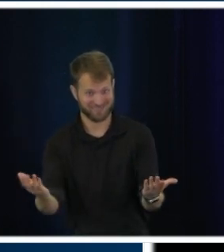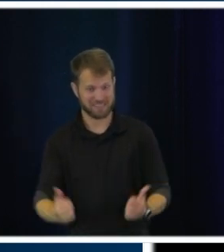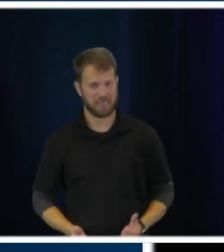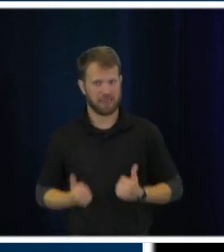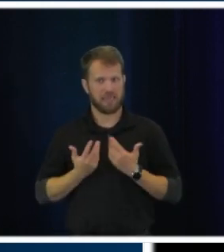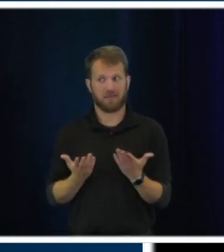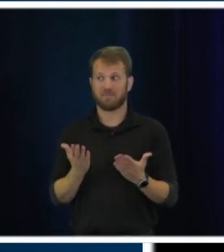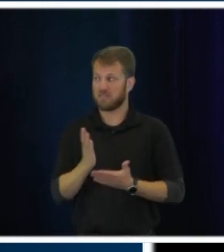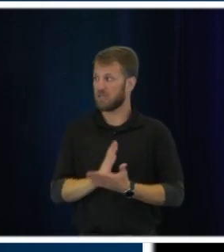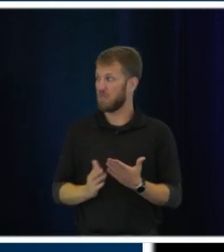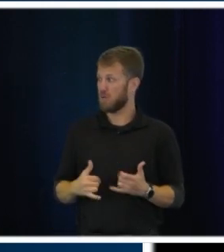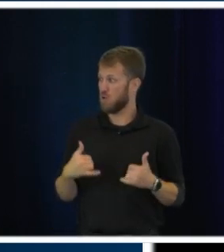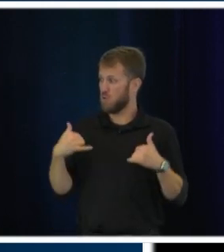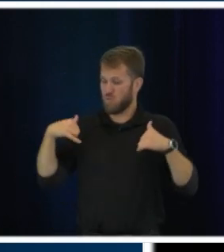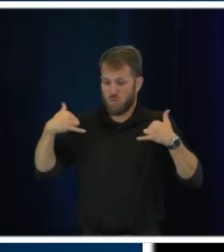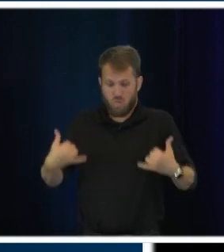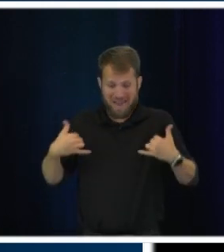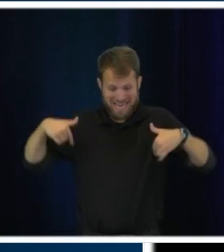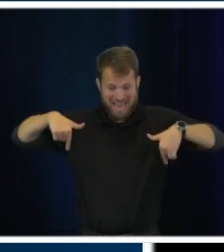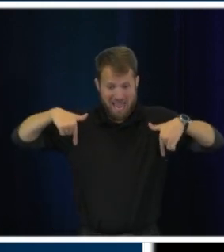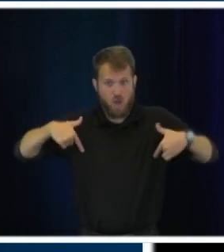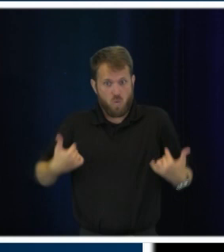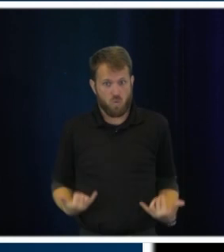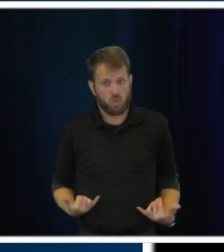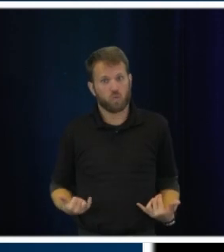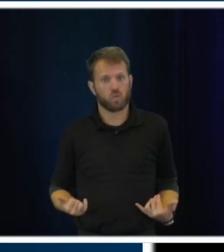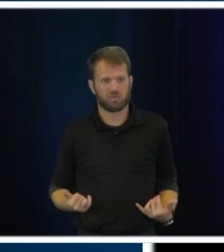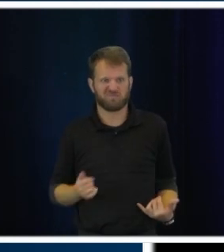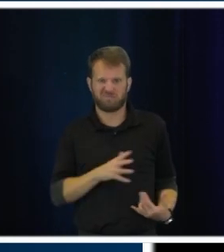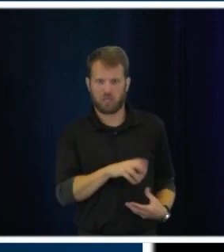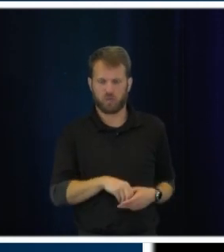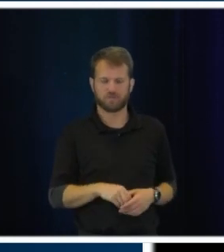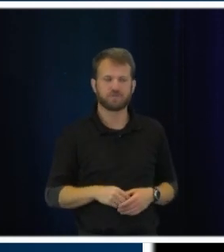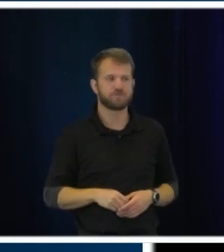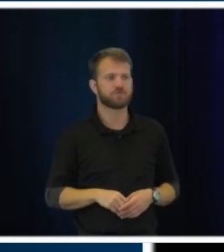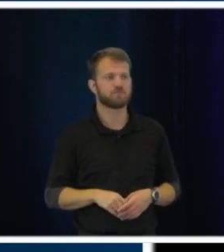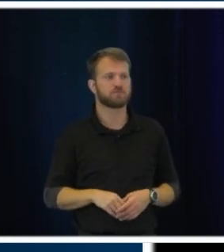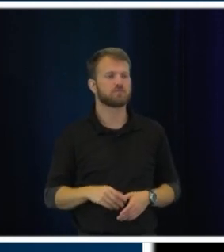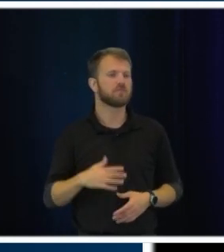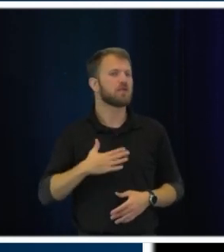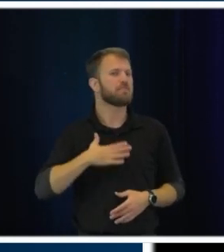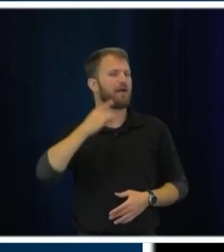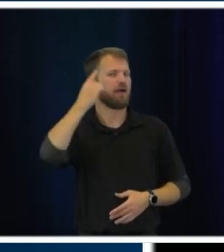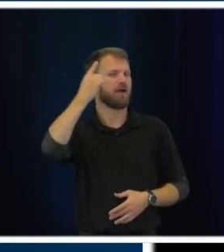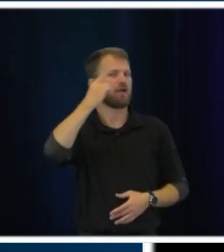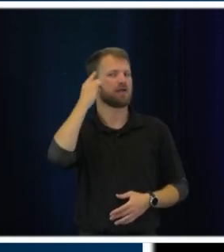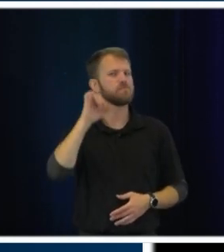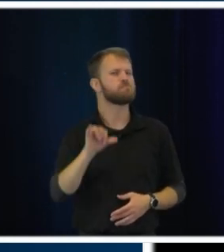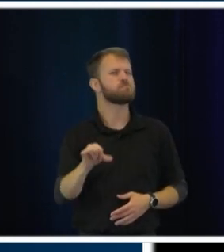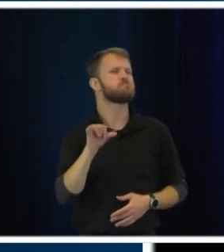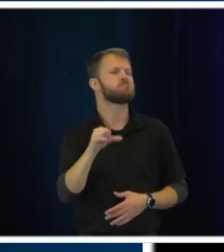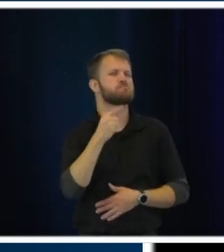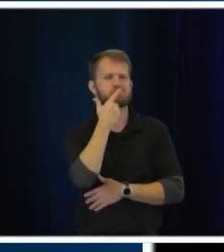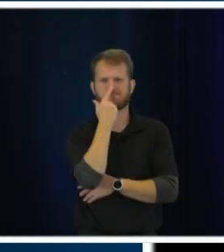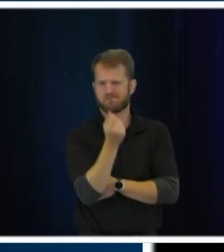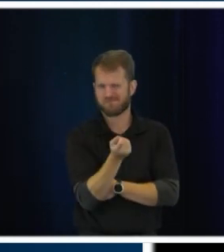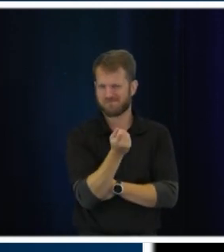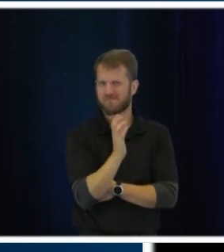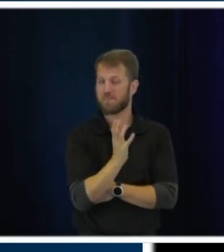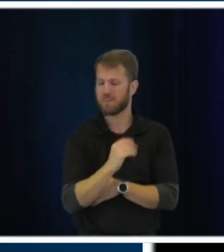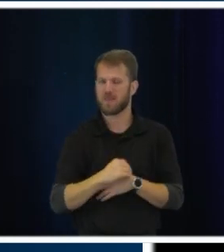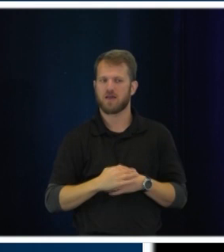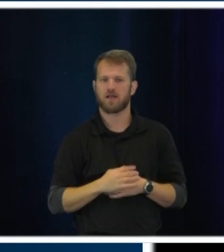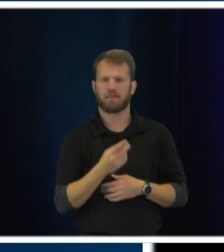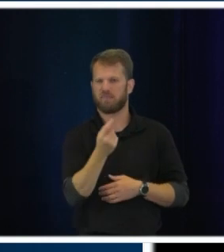standing in right now at this point in time. What I think is very interesting, and just a somewhat